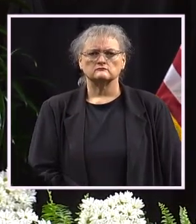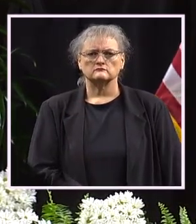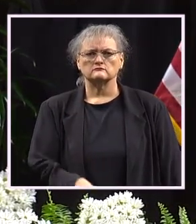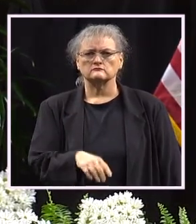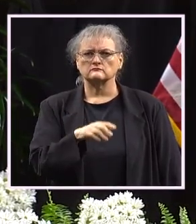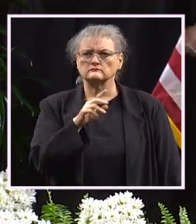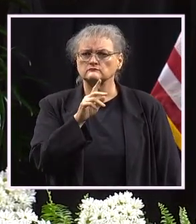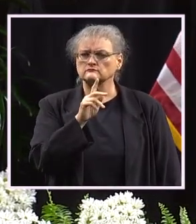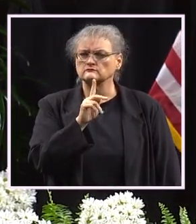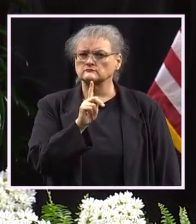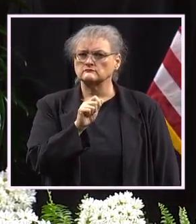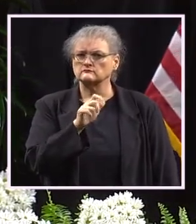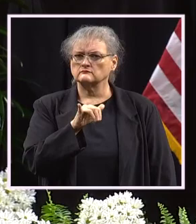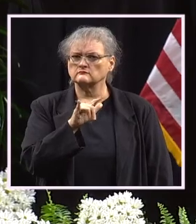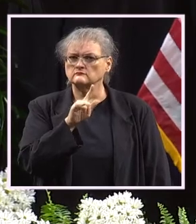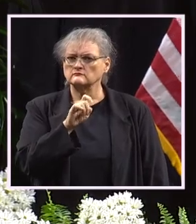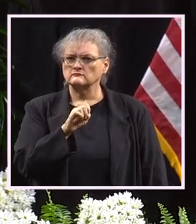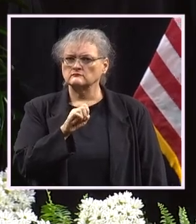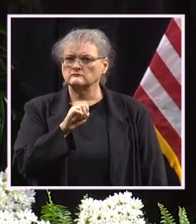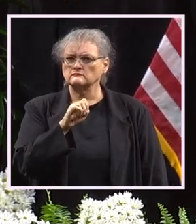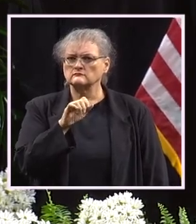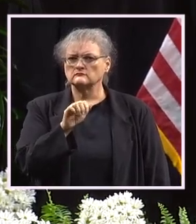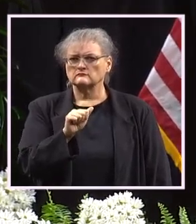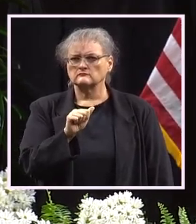Kalia O. Kelly.